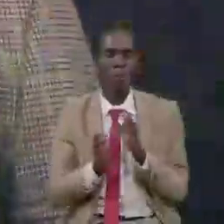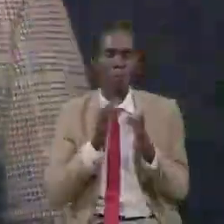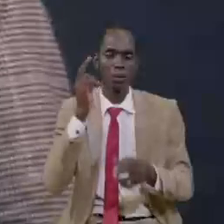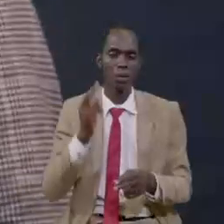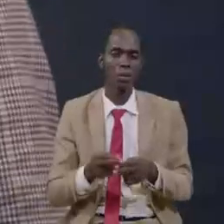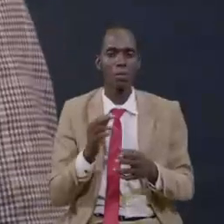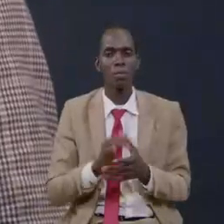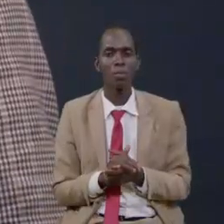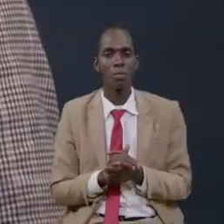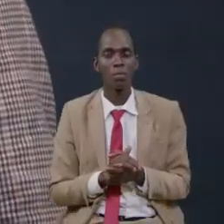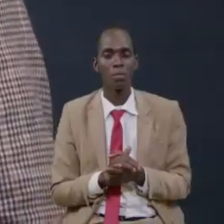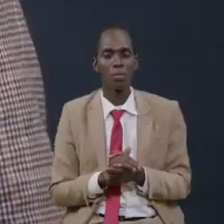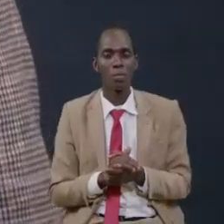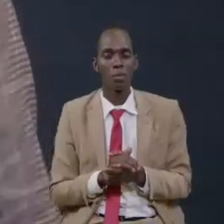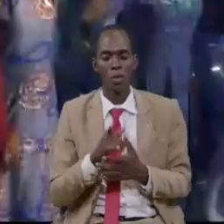Healed.